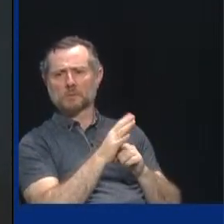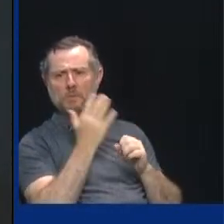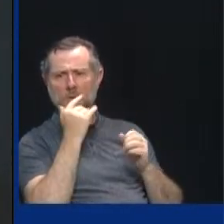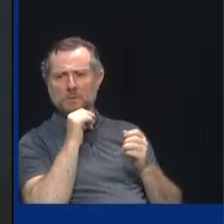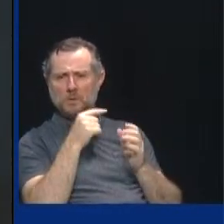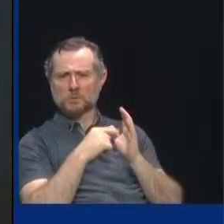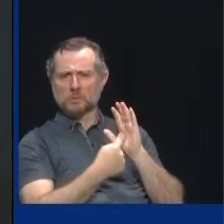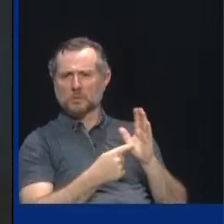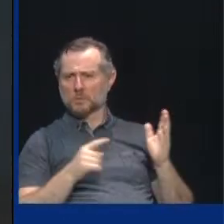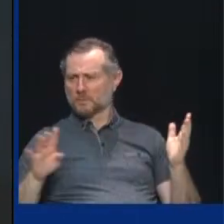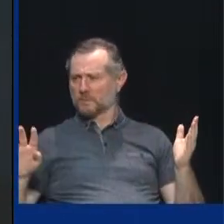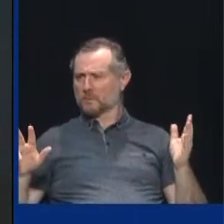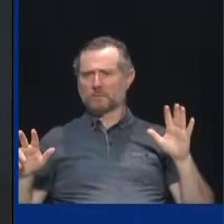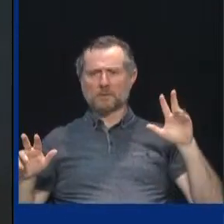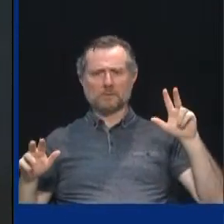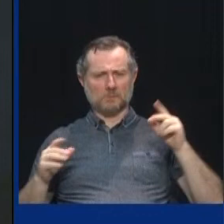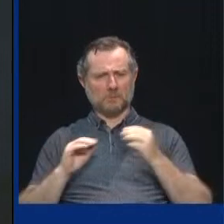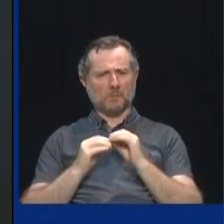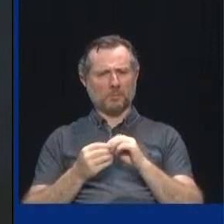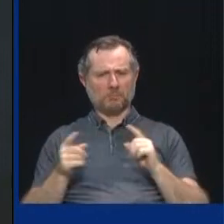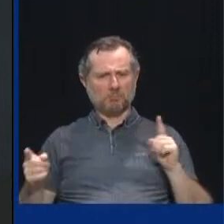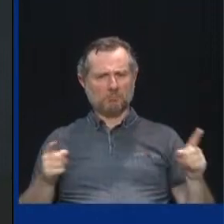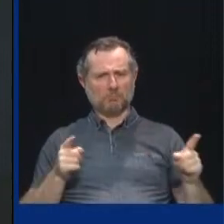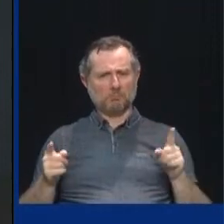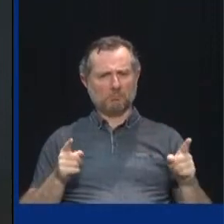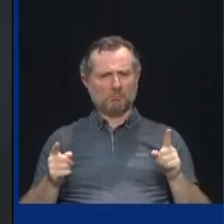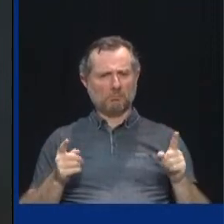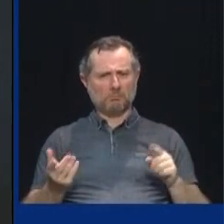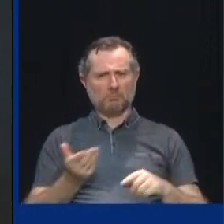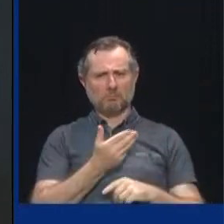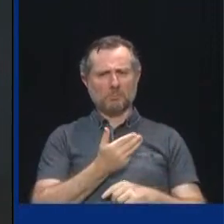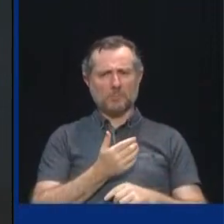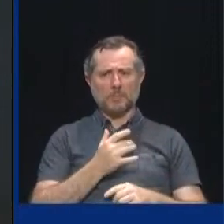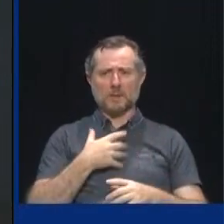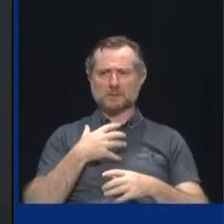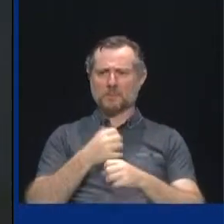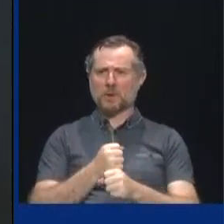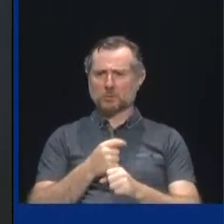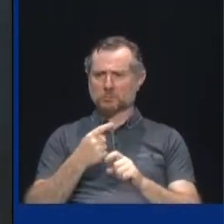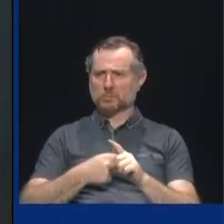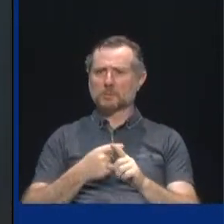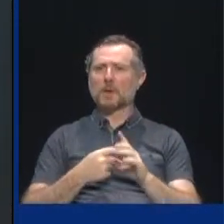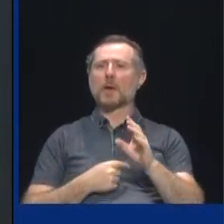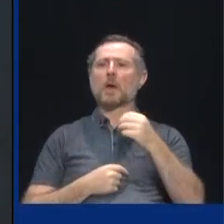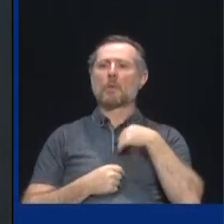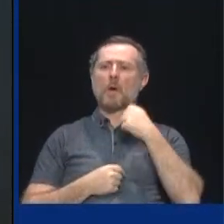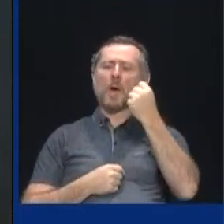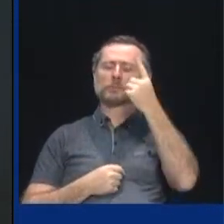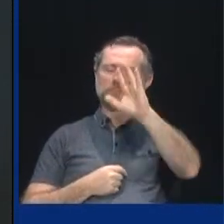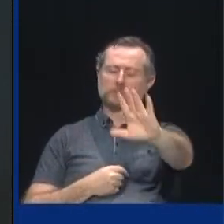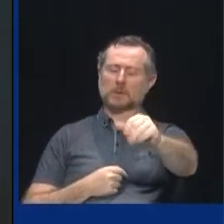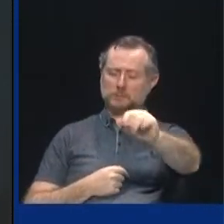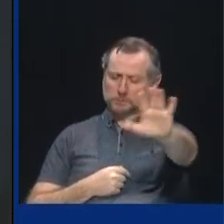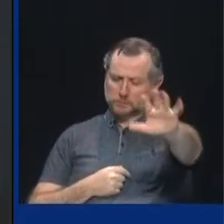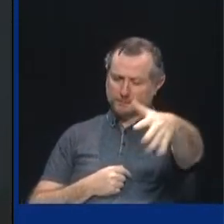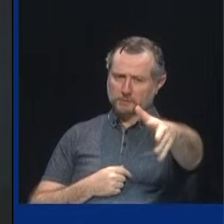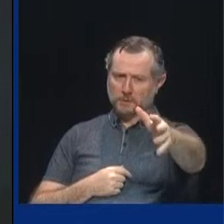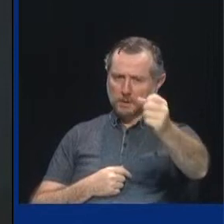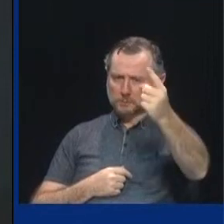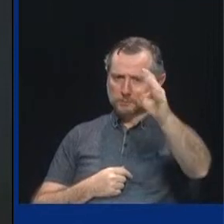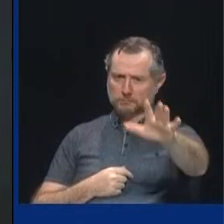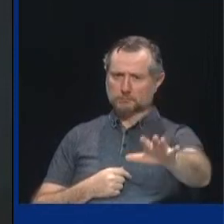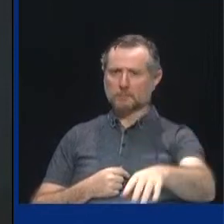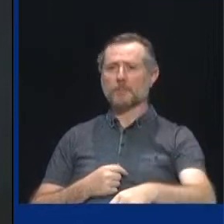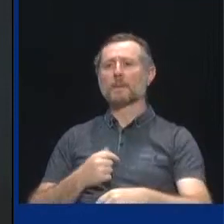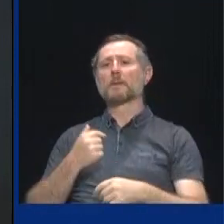Yorkers? So just summary, it was rent relief. Yeah, no, I got what it was. That's what my job is a joy, isn't